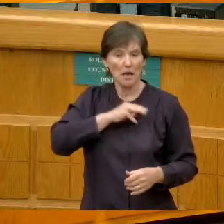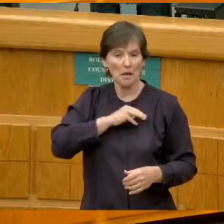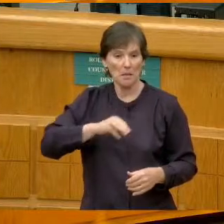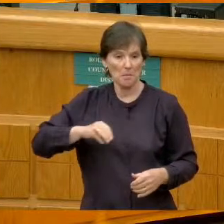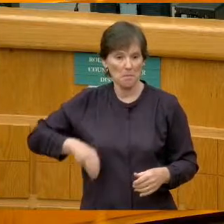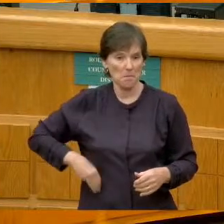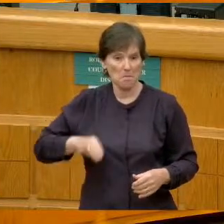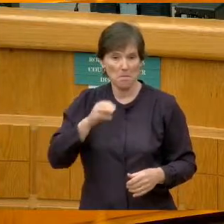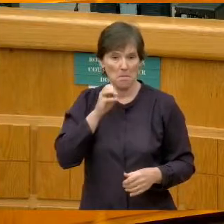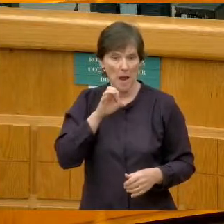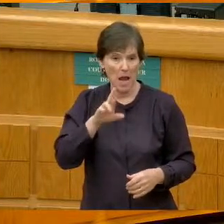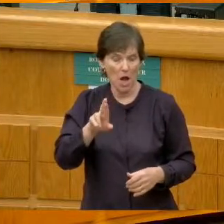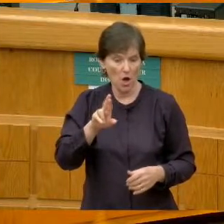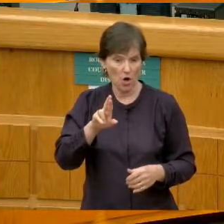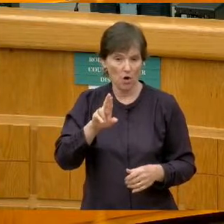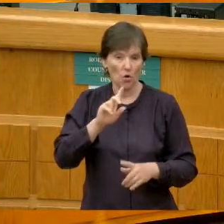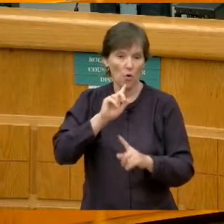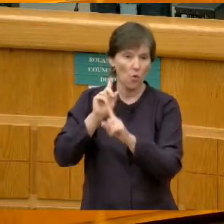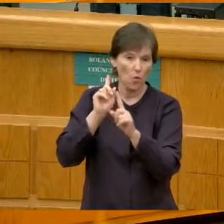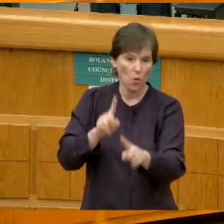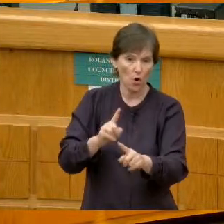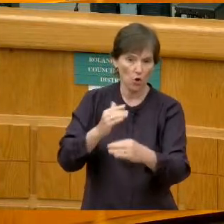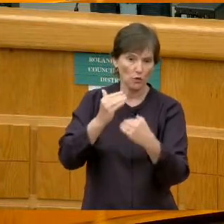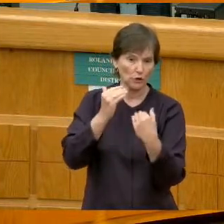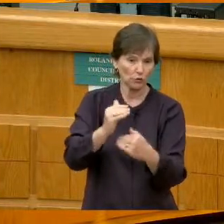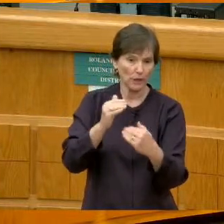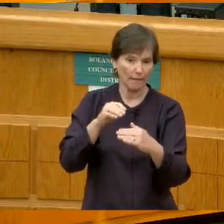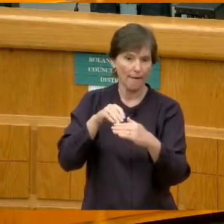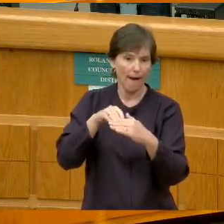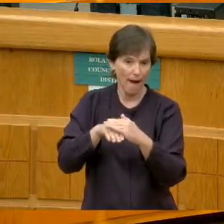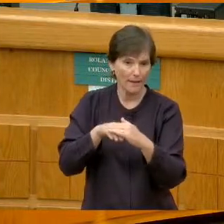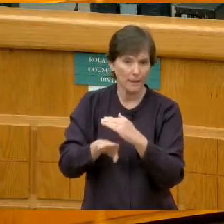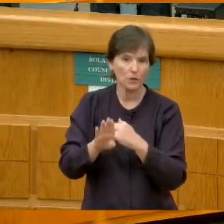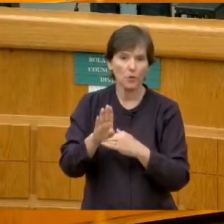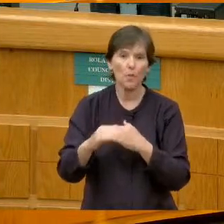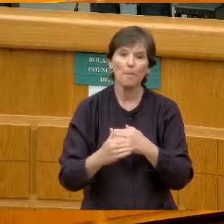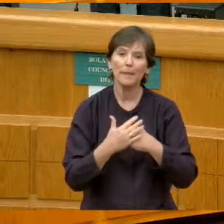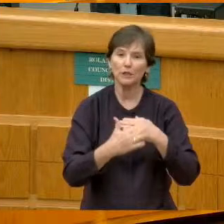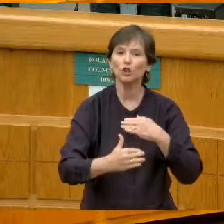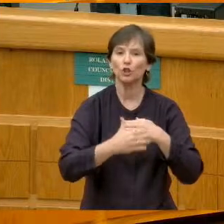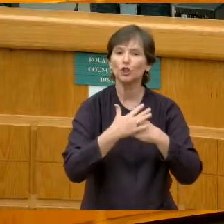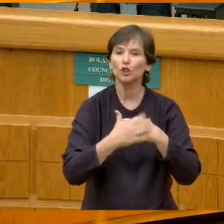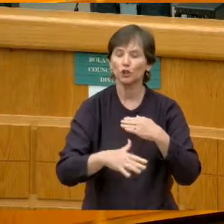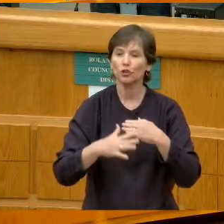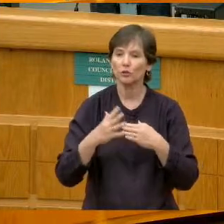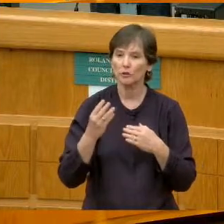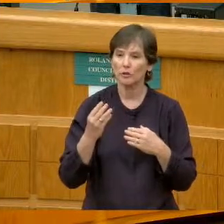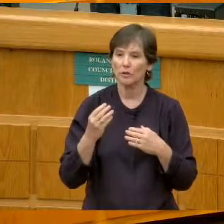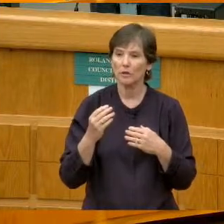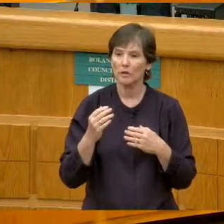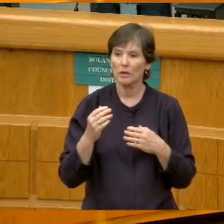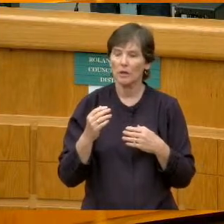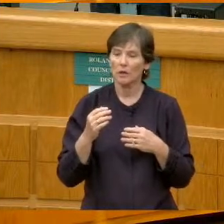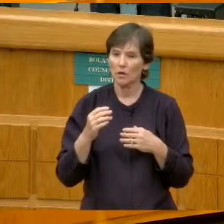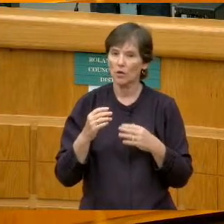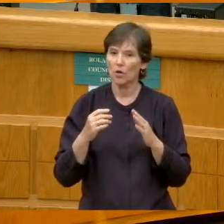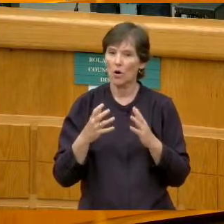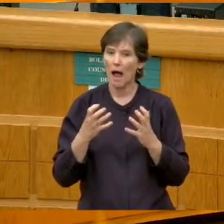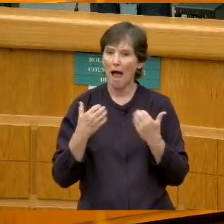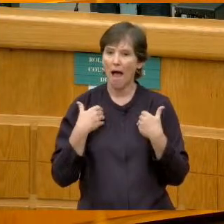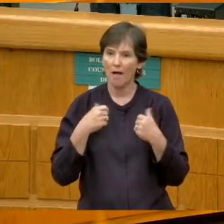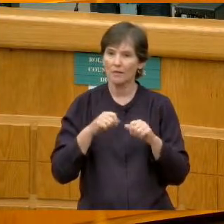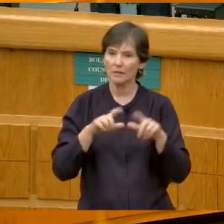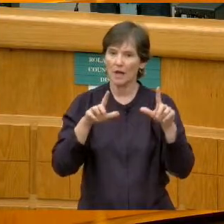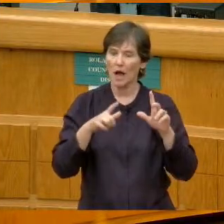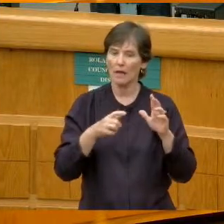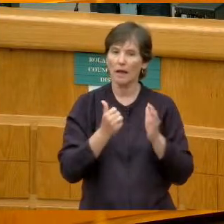orders on restricting access to beaches, and we put together a graphic to make it real clear. There's a lot of calls last night,